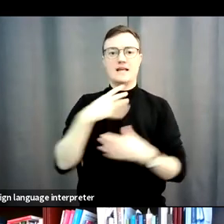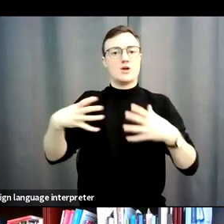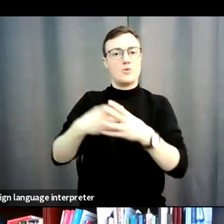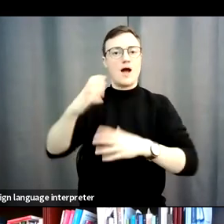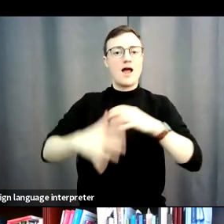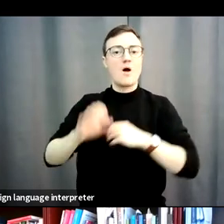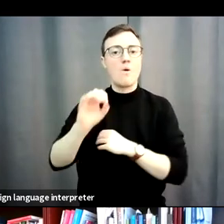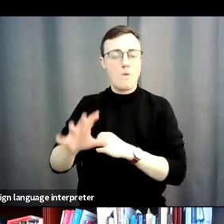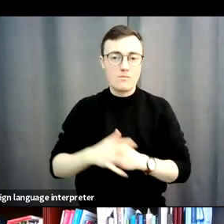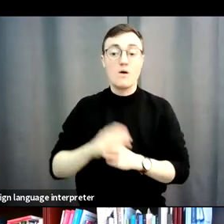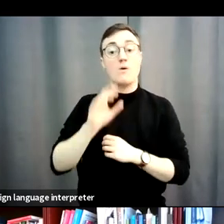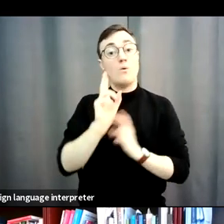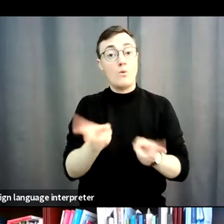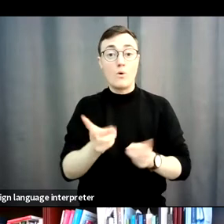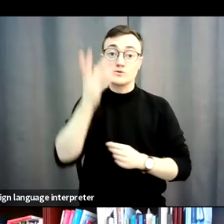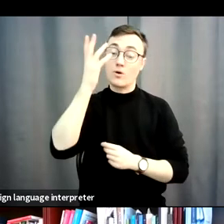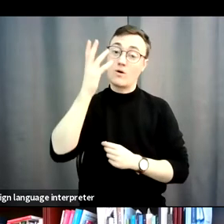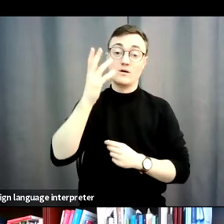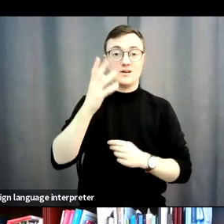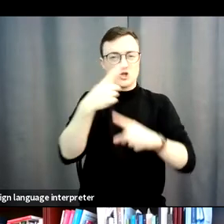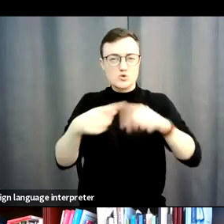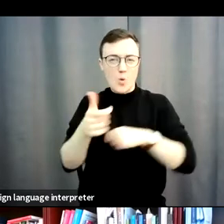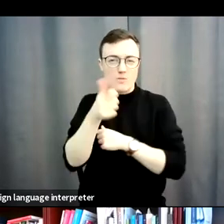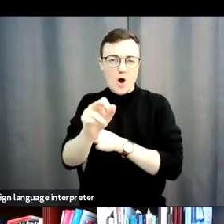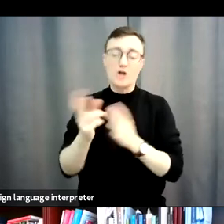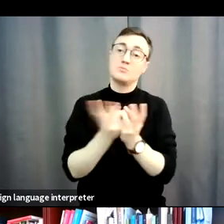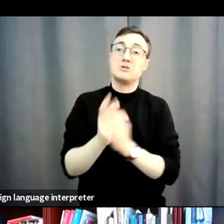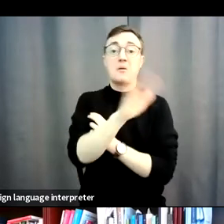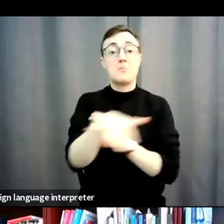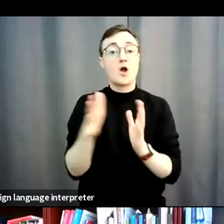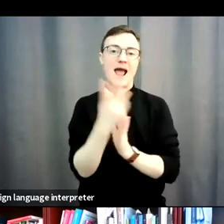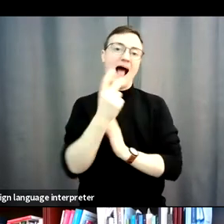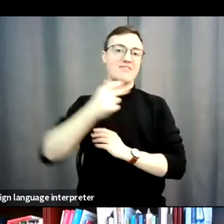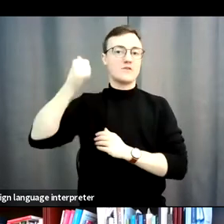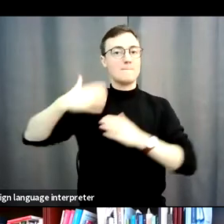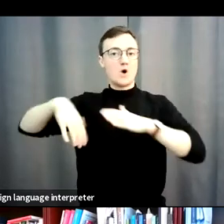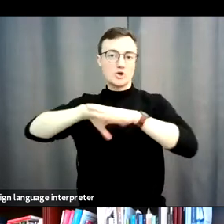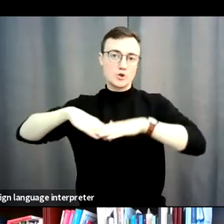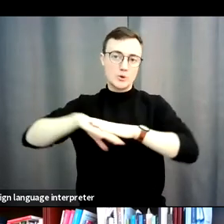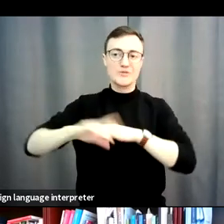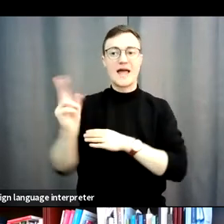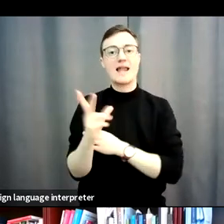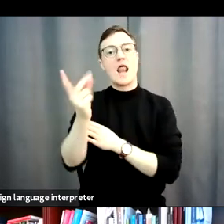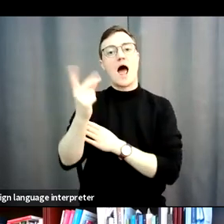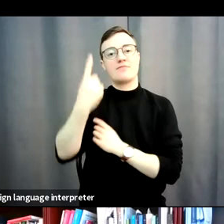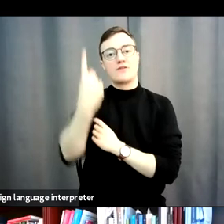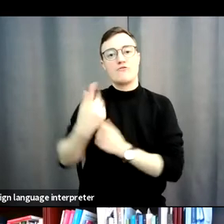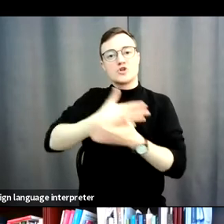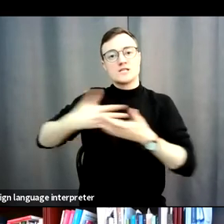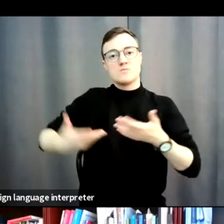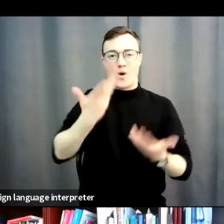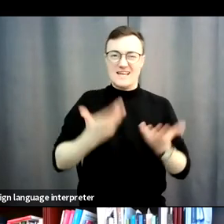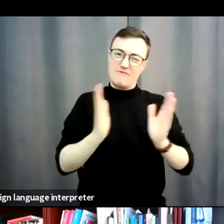be children with a migrant background or a different language than the main language of the country, for instance. But children with